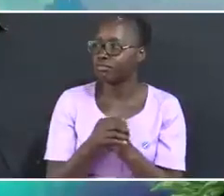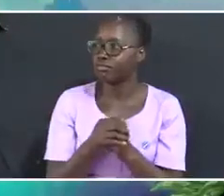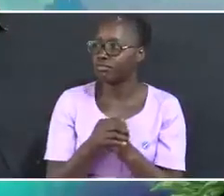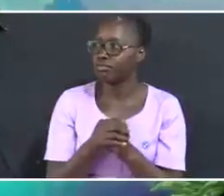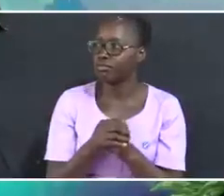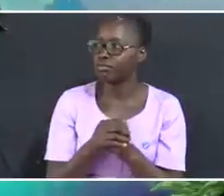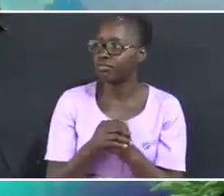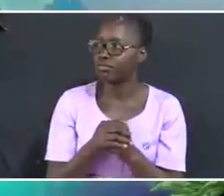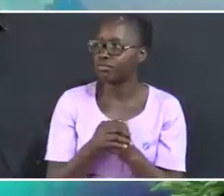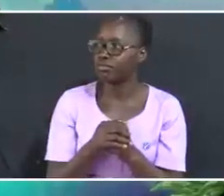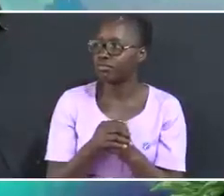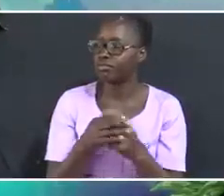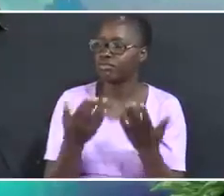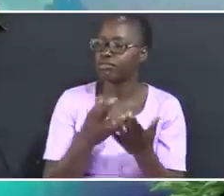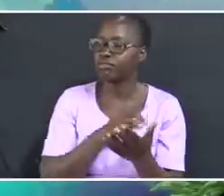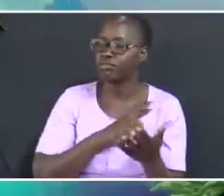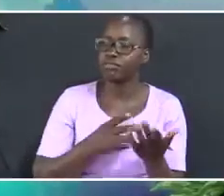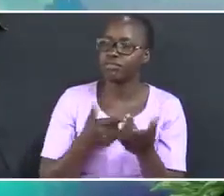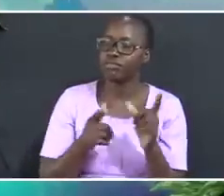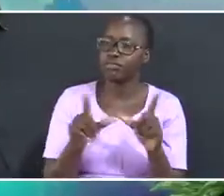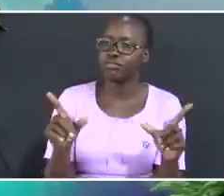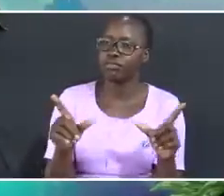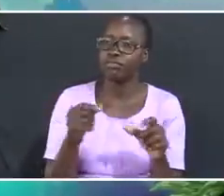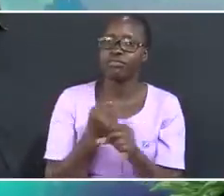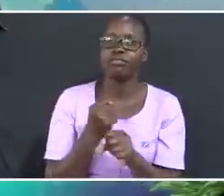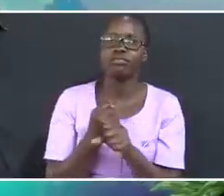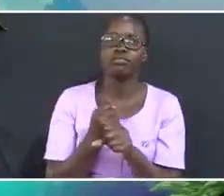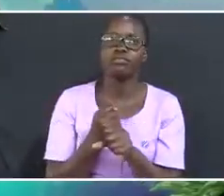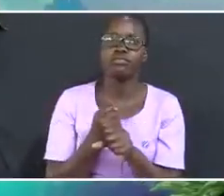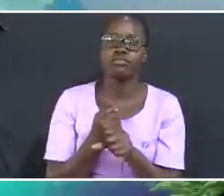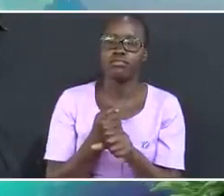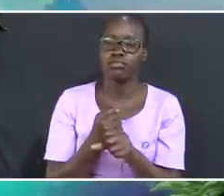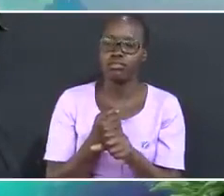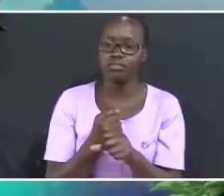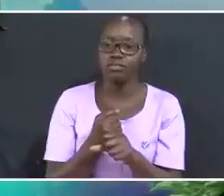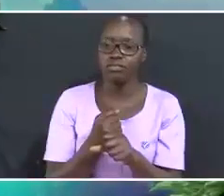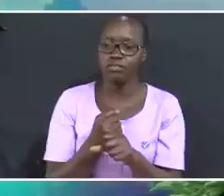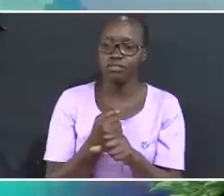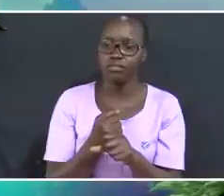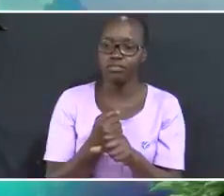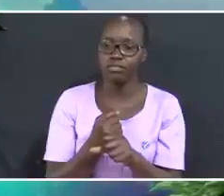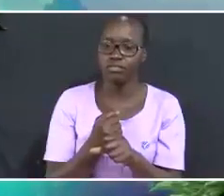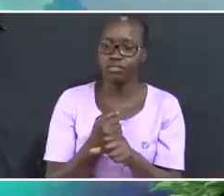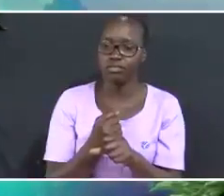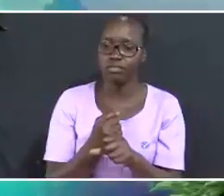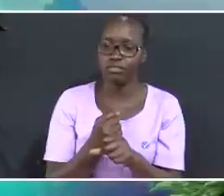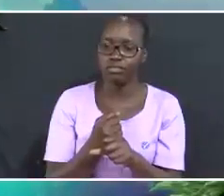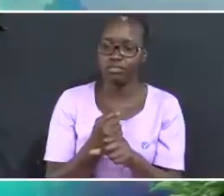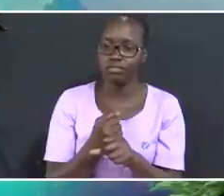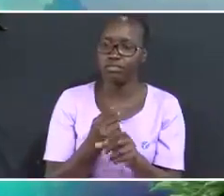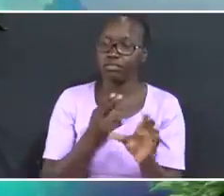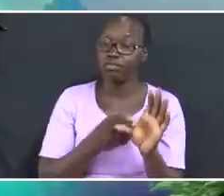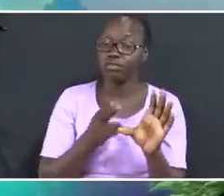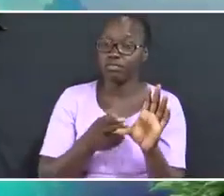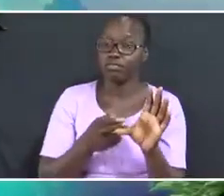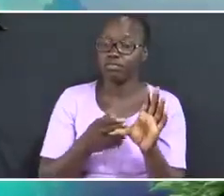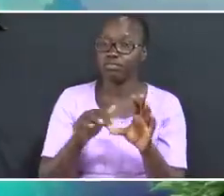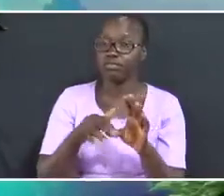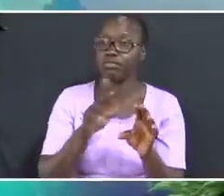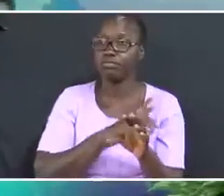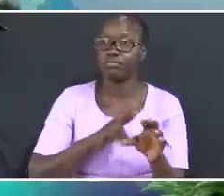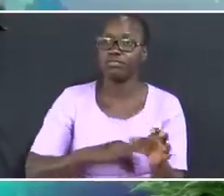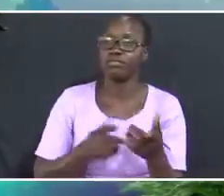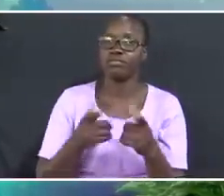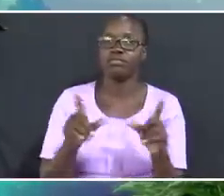this is how religious liberty worked. How the church participated in religious liberty.